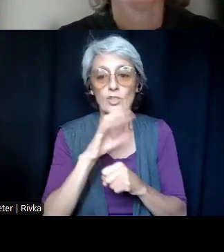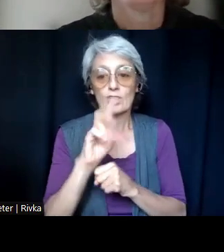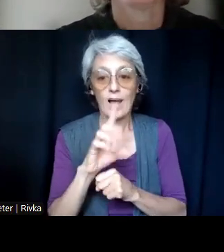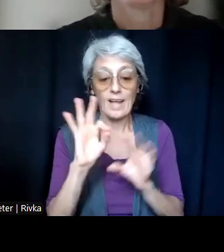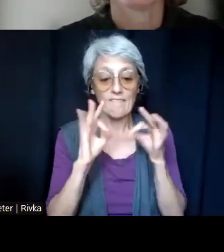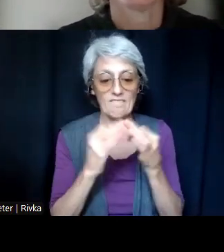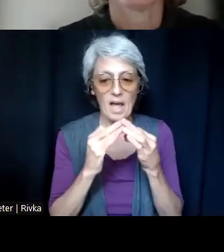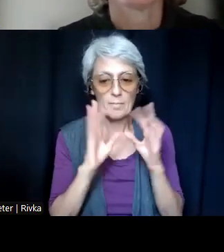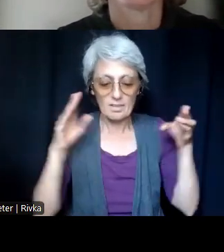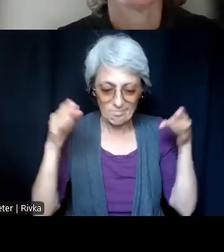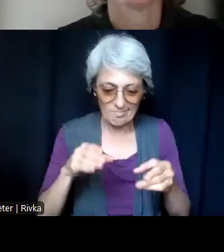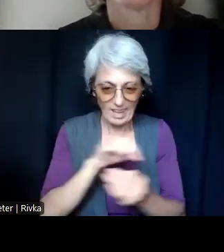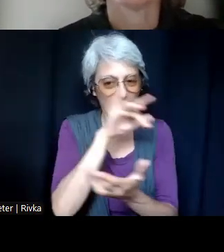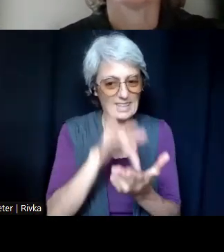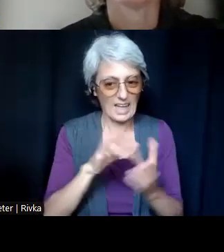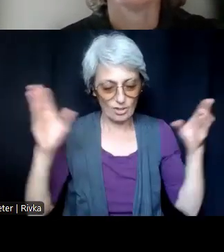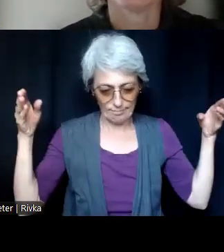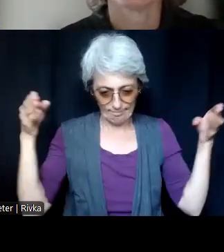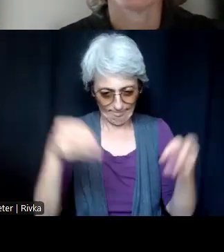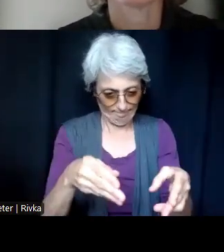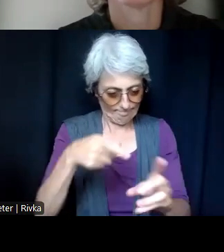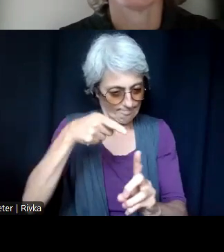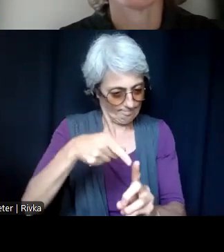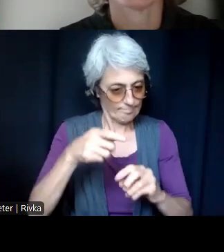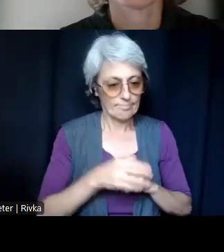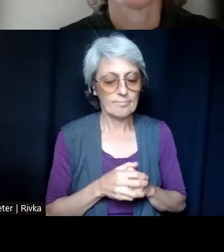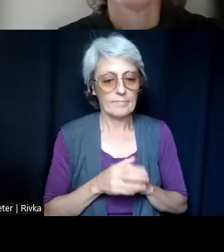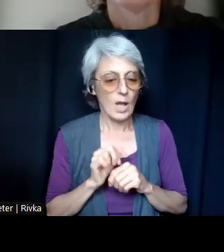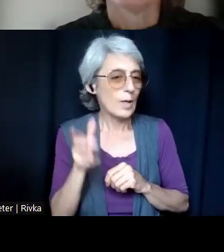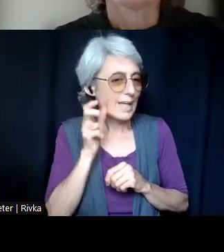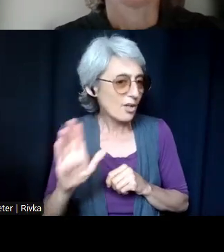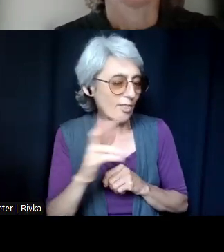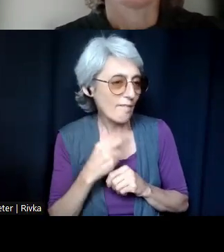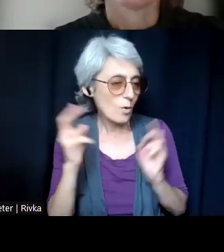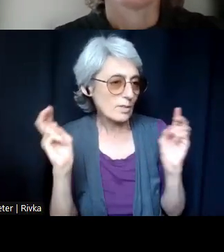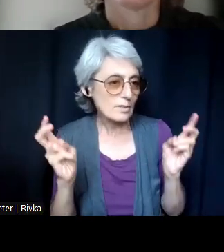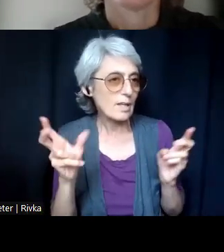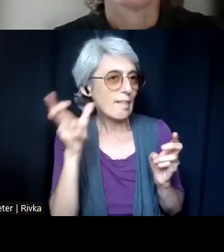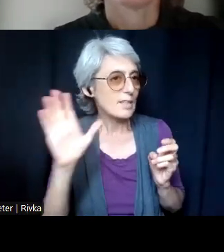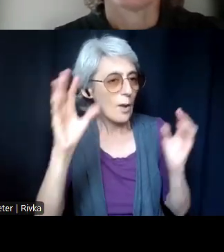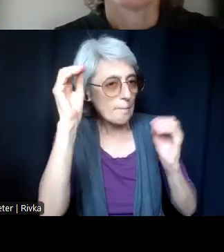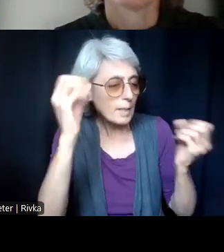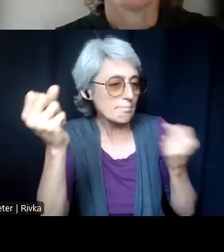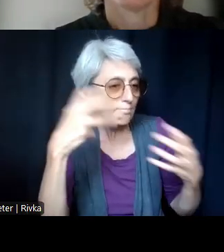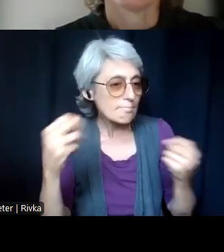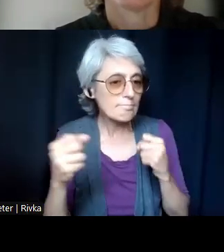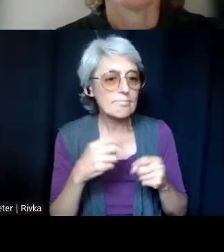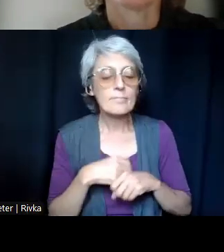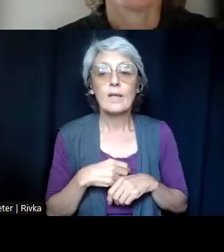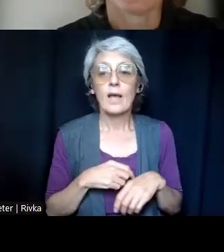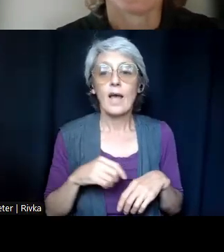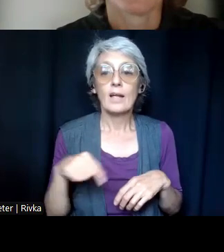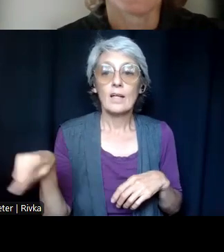center and continuing to hear their voice and leverage the strengths and abilities of those youth